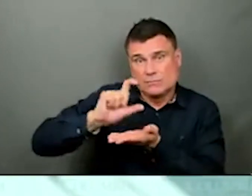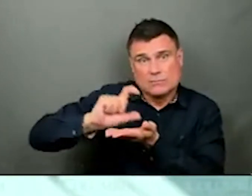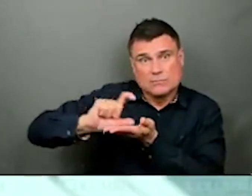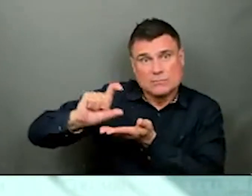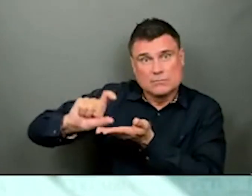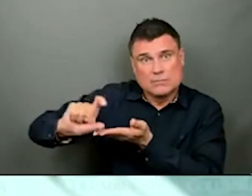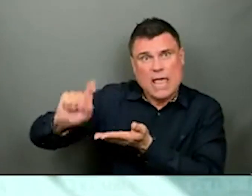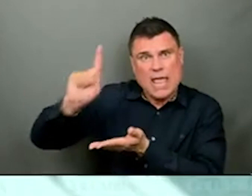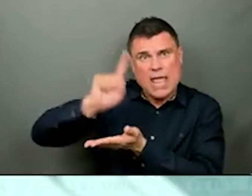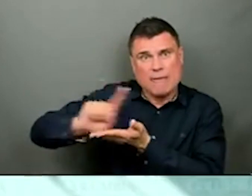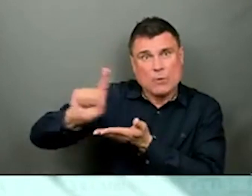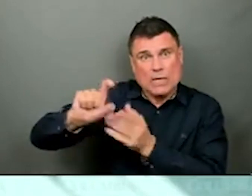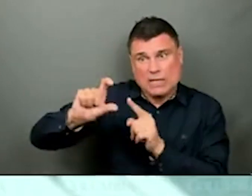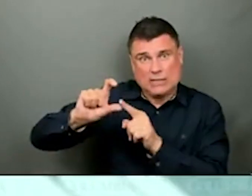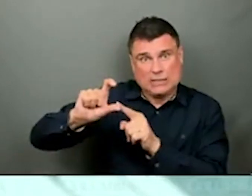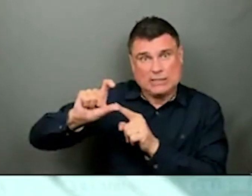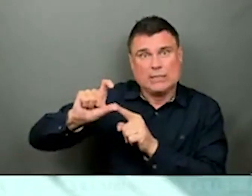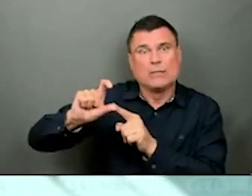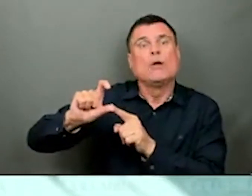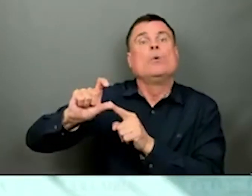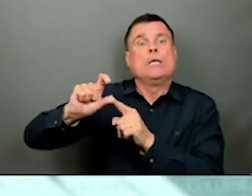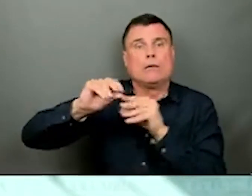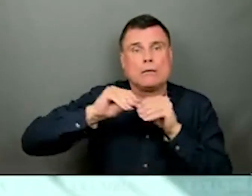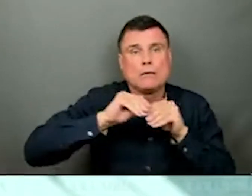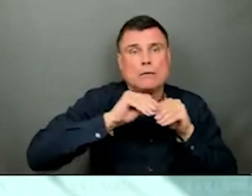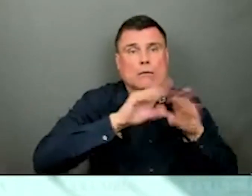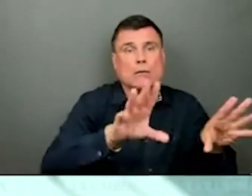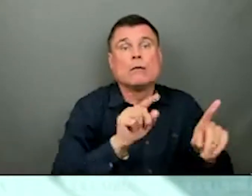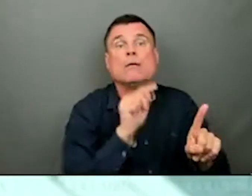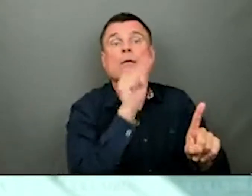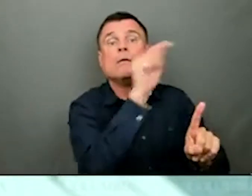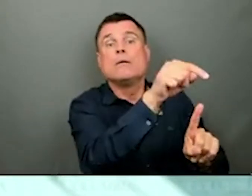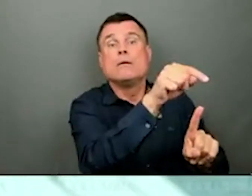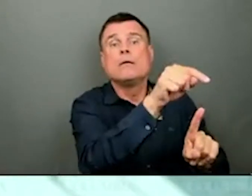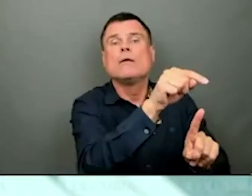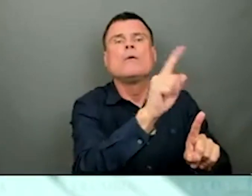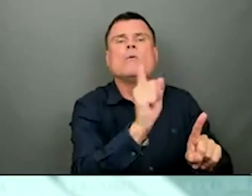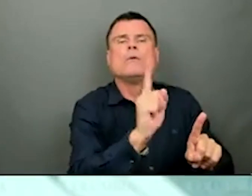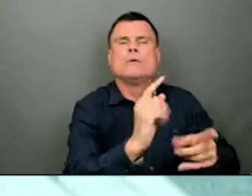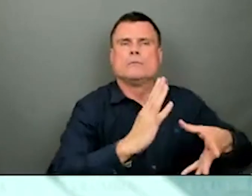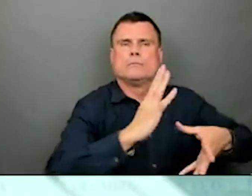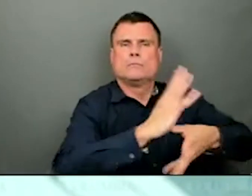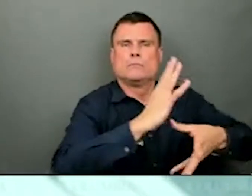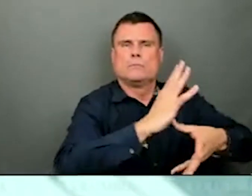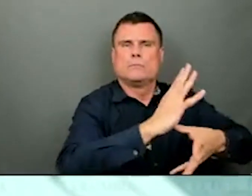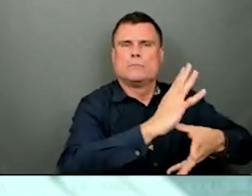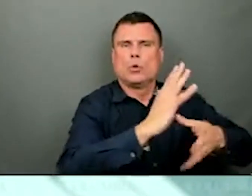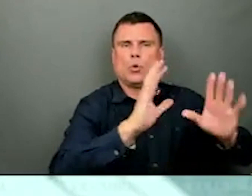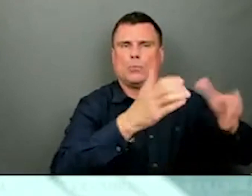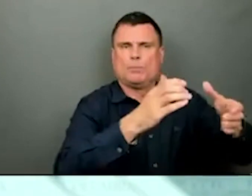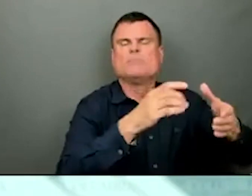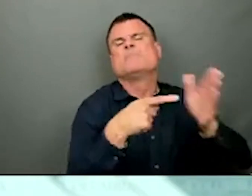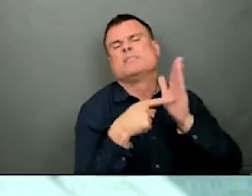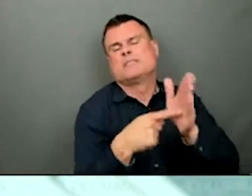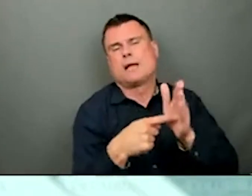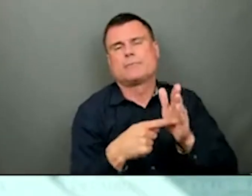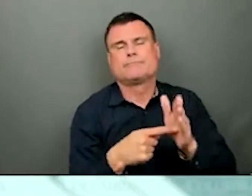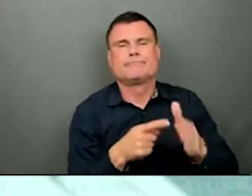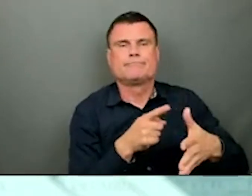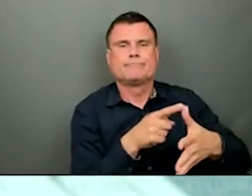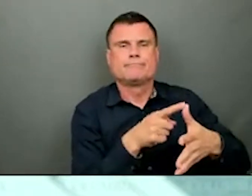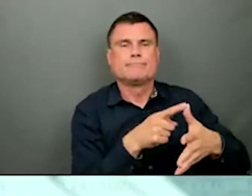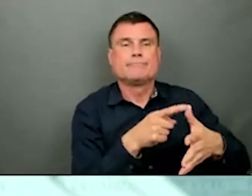right now, and in priority, education workers, childcare workers, first responders, and so on. So there's other ways to get vaccine out, but